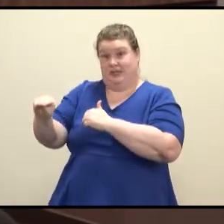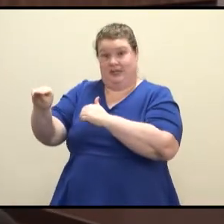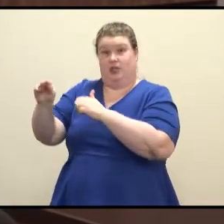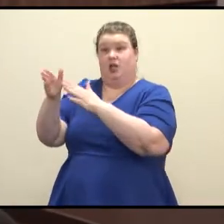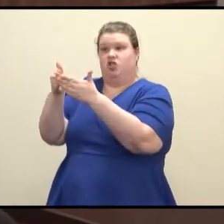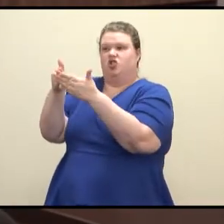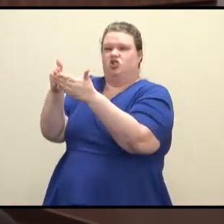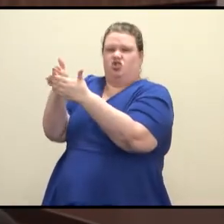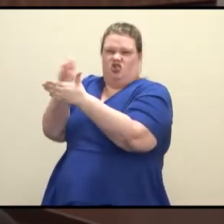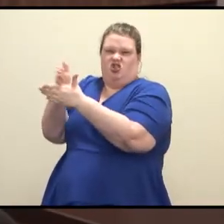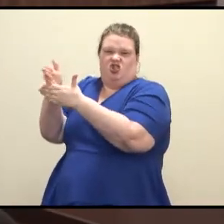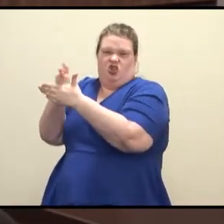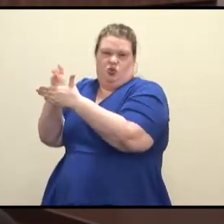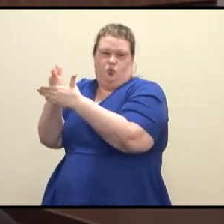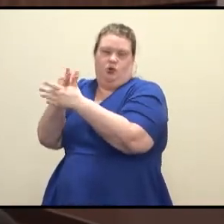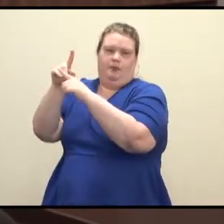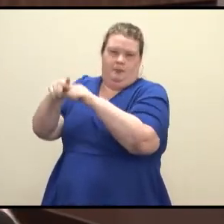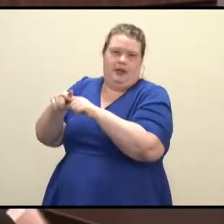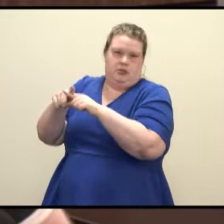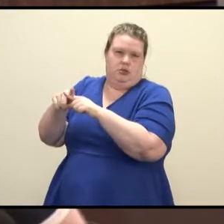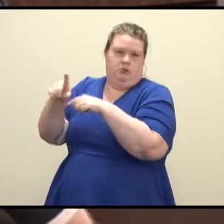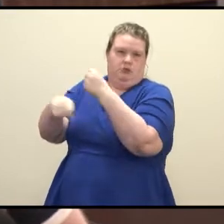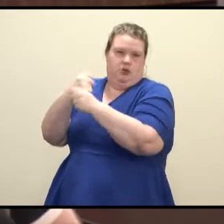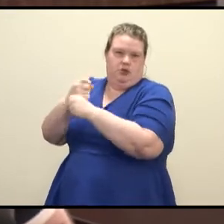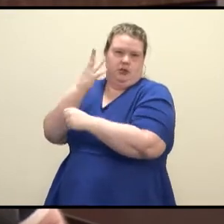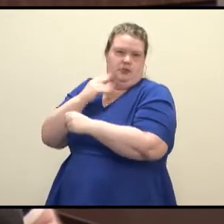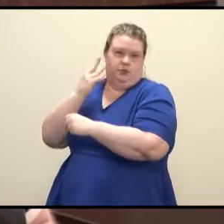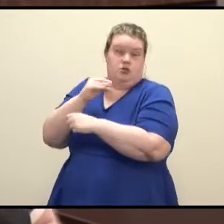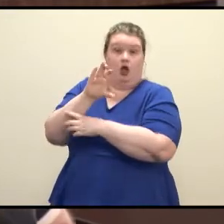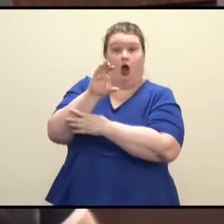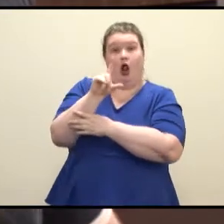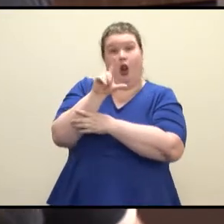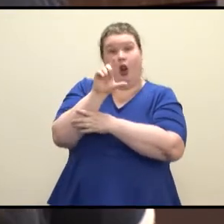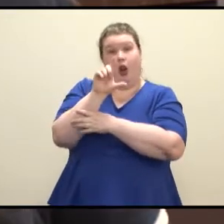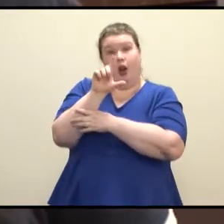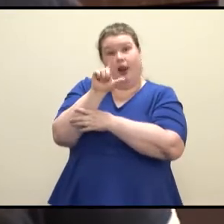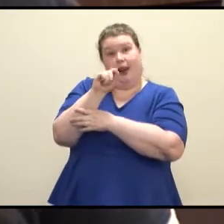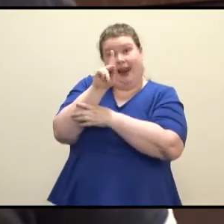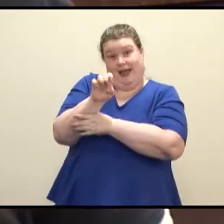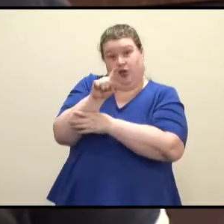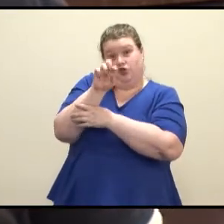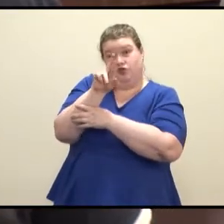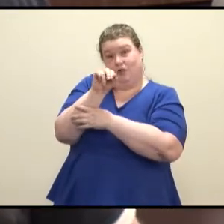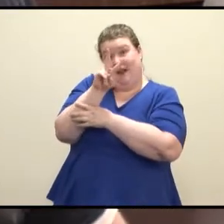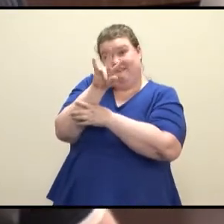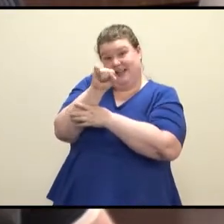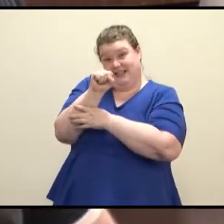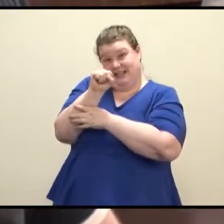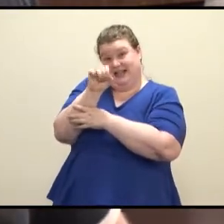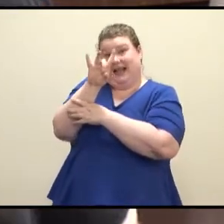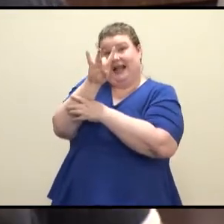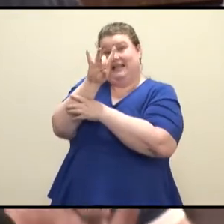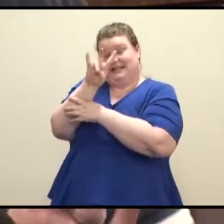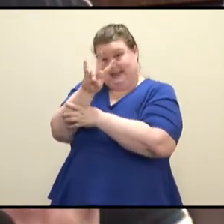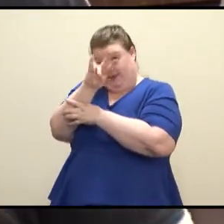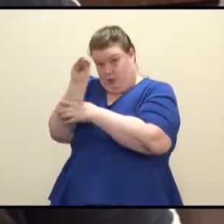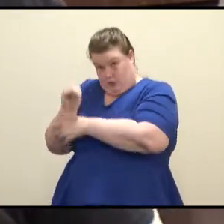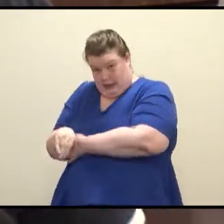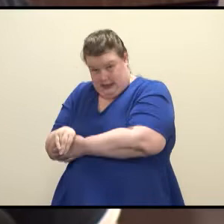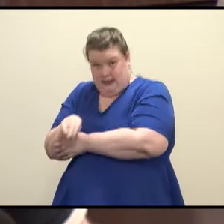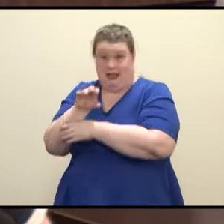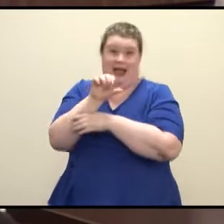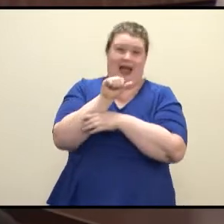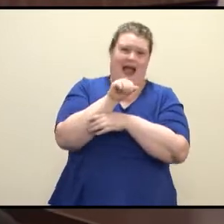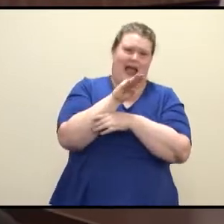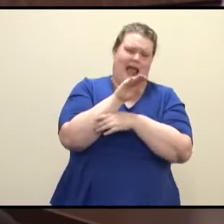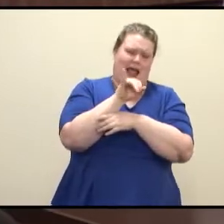5.7 raise based on teachers' years of experience. Lockhart, 8%. Lake Travis, 7%. Ames or Ennis, I'm not from here, so I